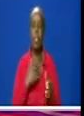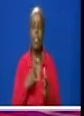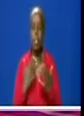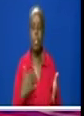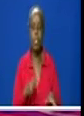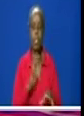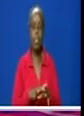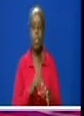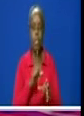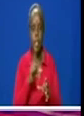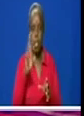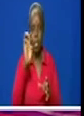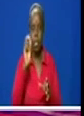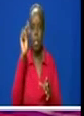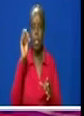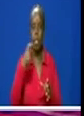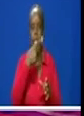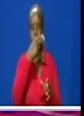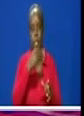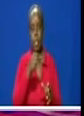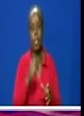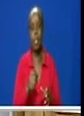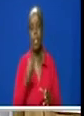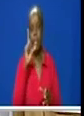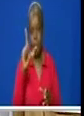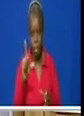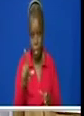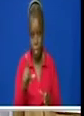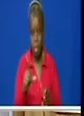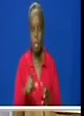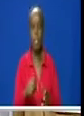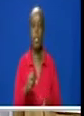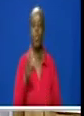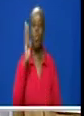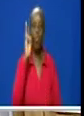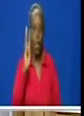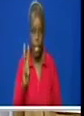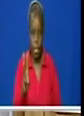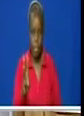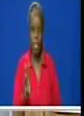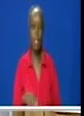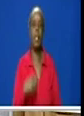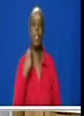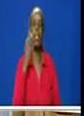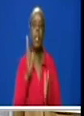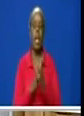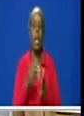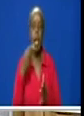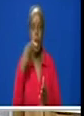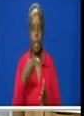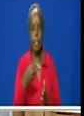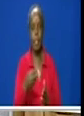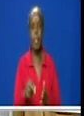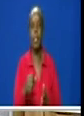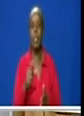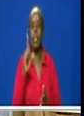on the length. Remember, we mentioned the three dimensions were length, width, and height. Exactly. Yeah. And